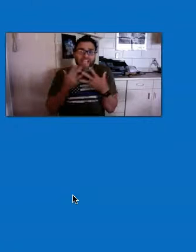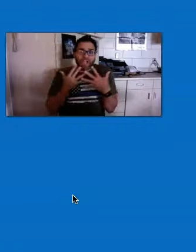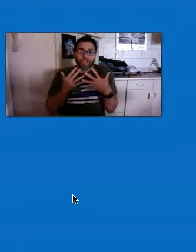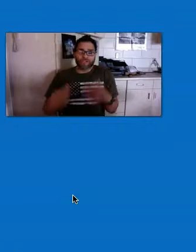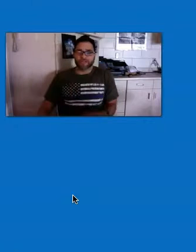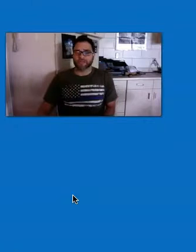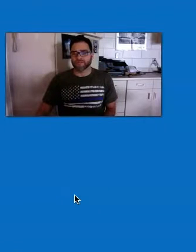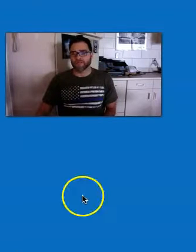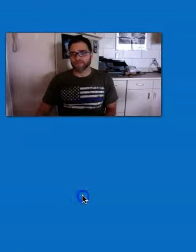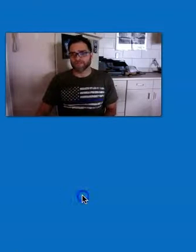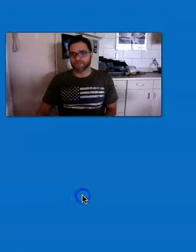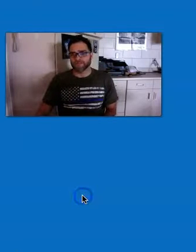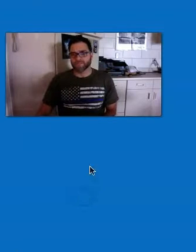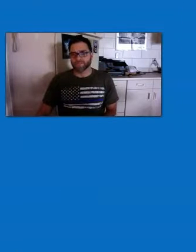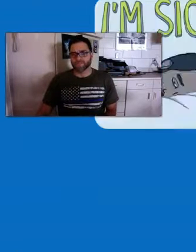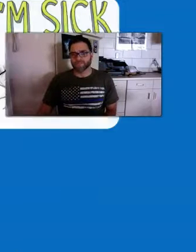Scared.